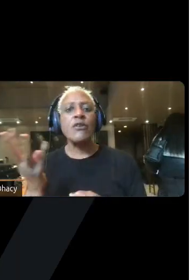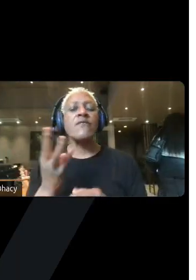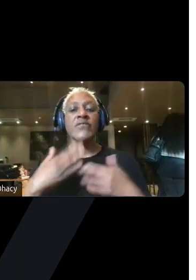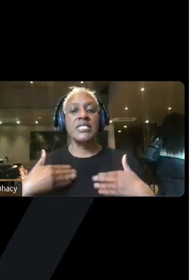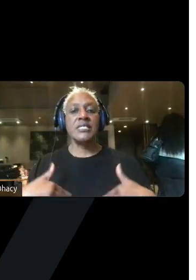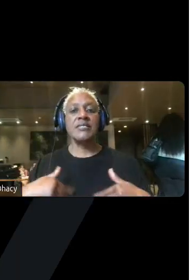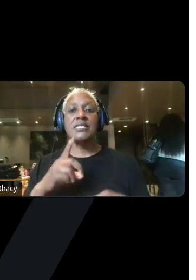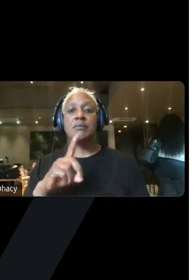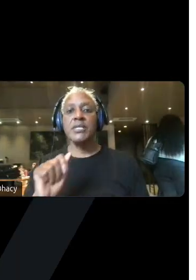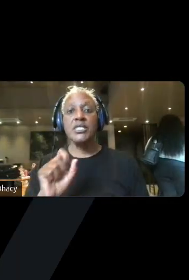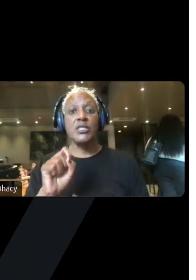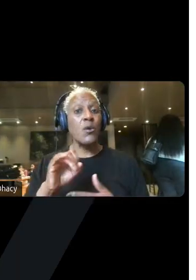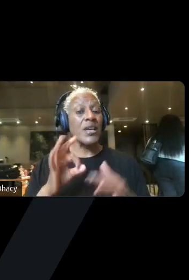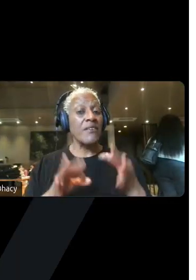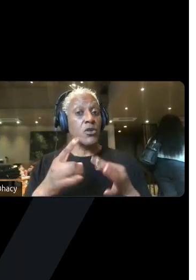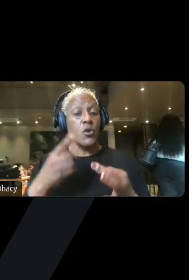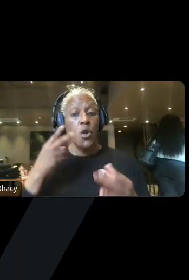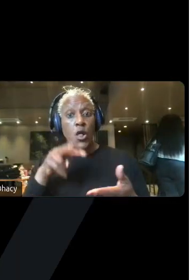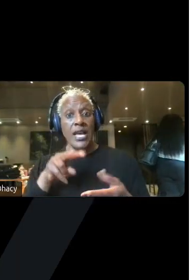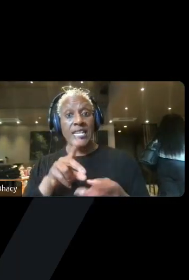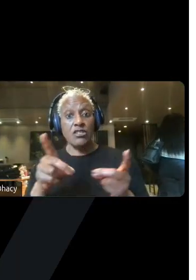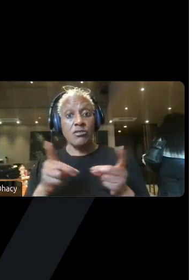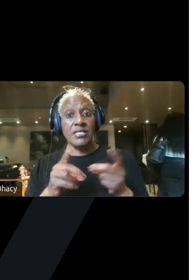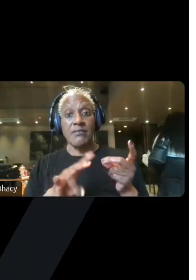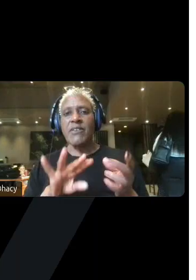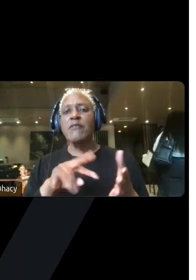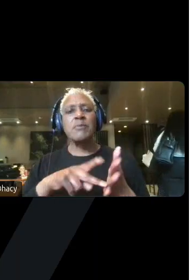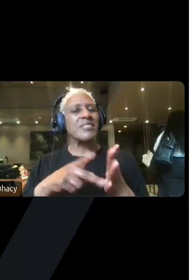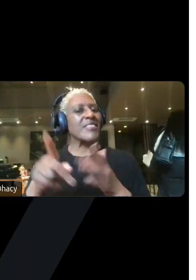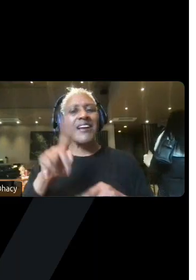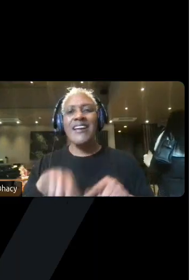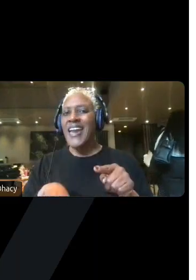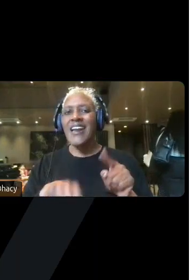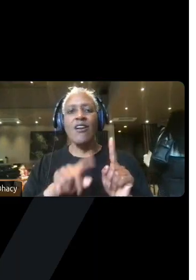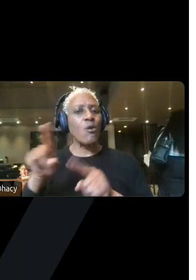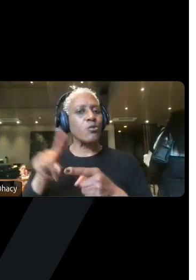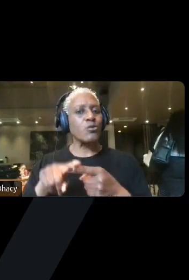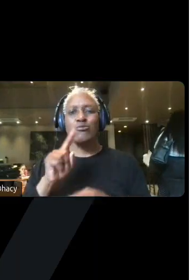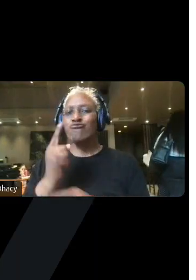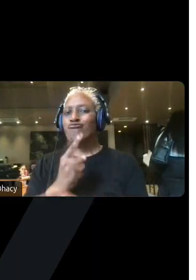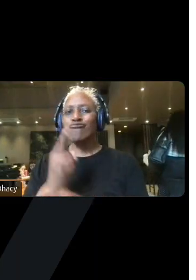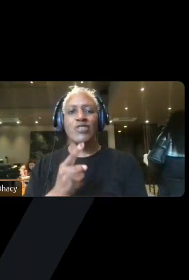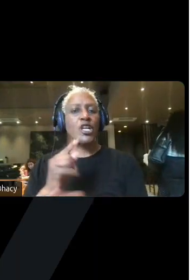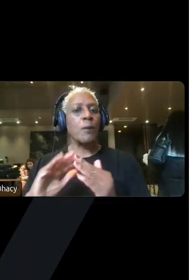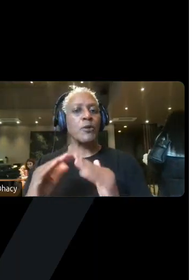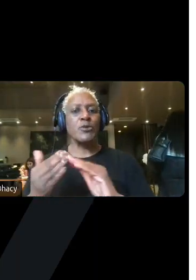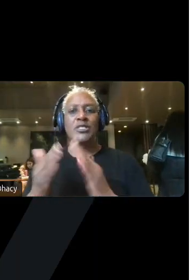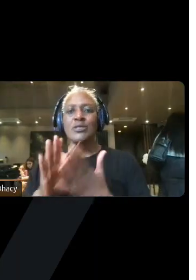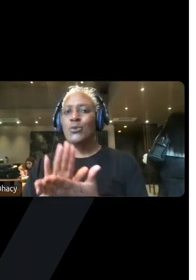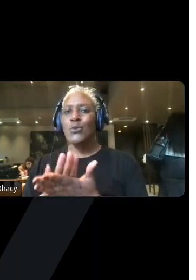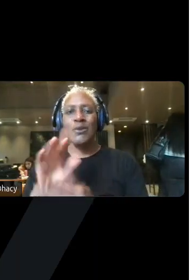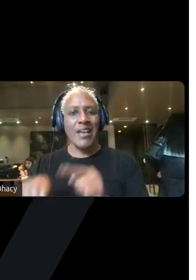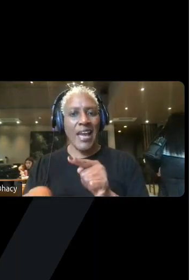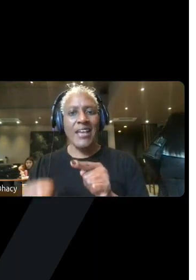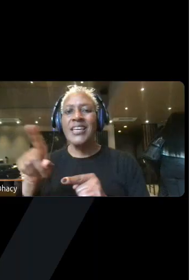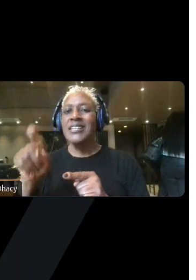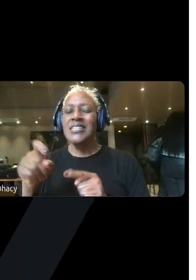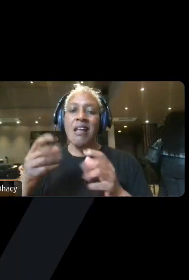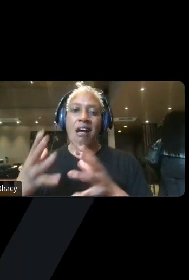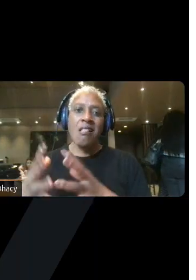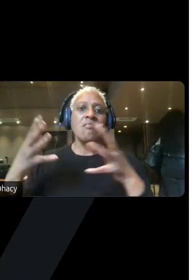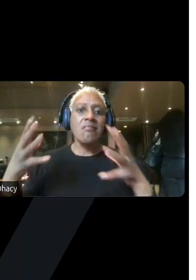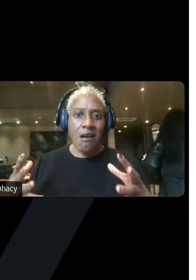we're really thinking about students who could not be served in their community school. Okay, so these are students who needed highly